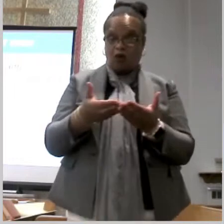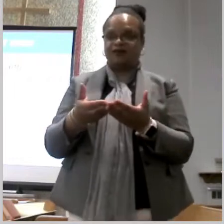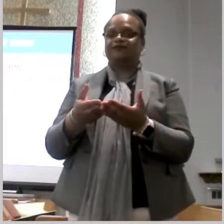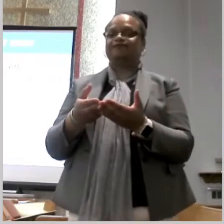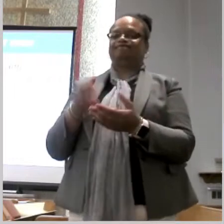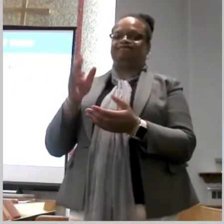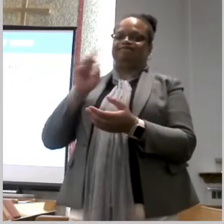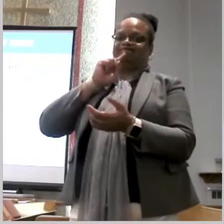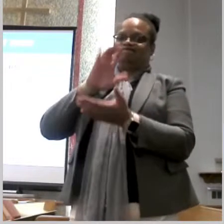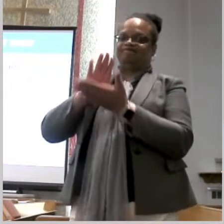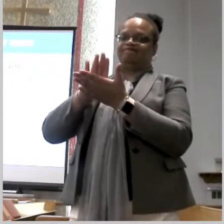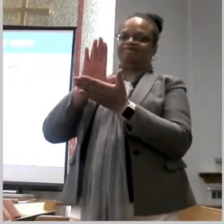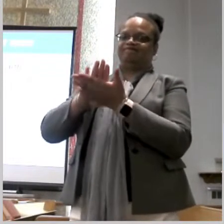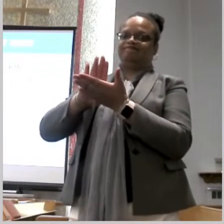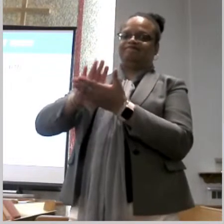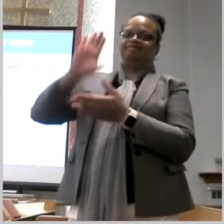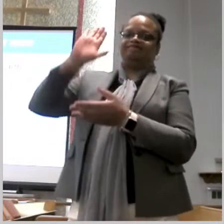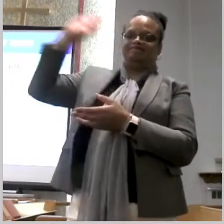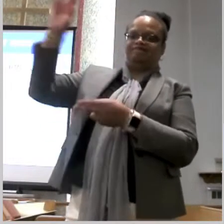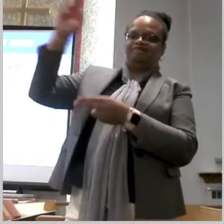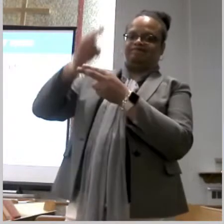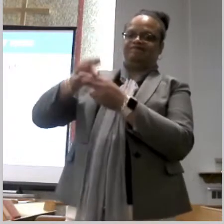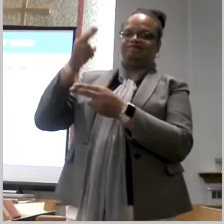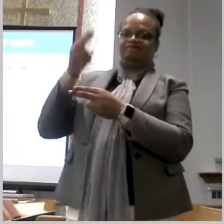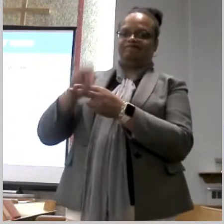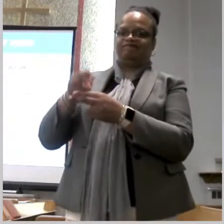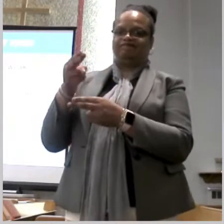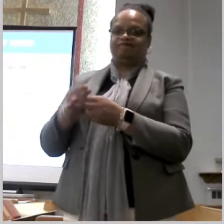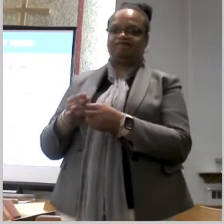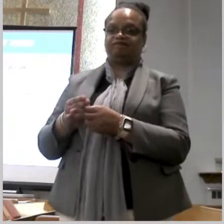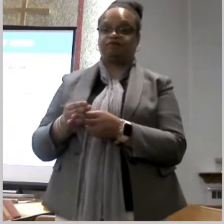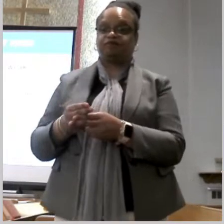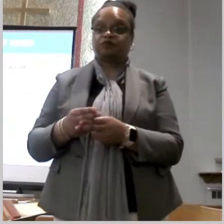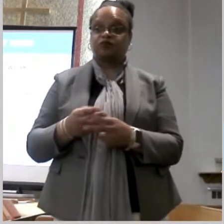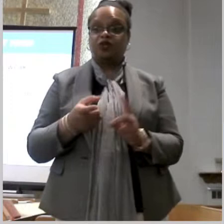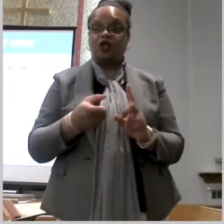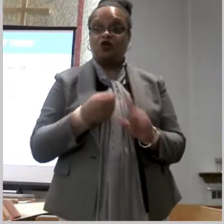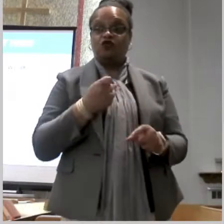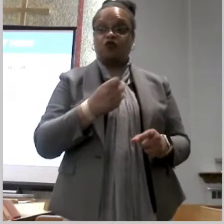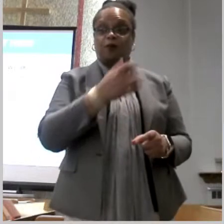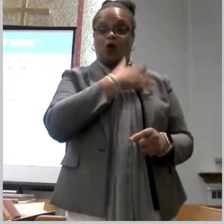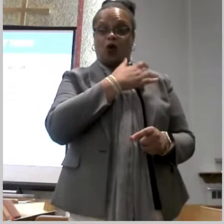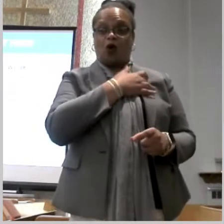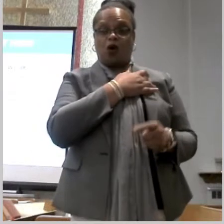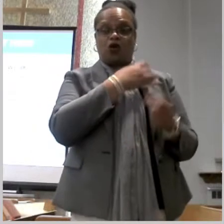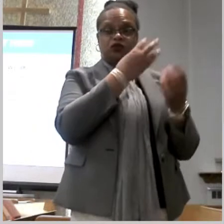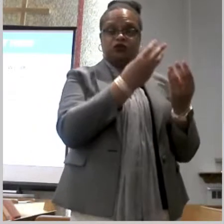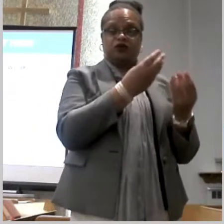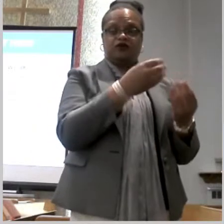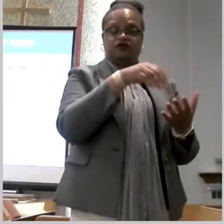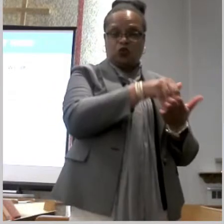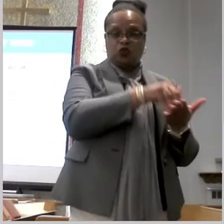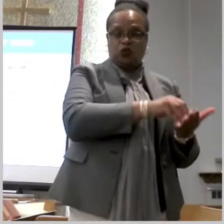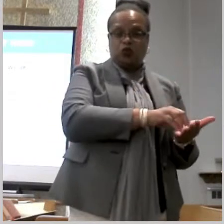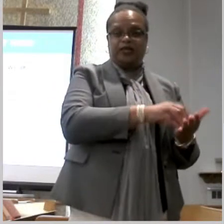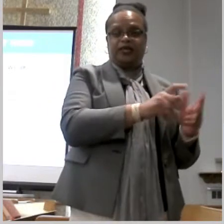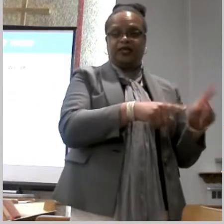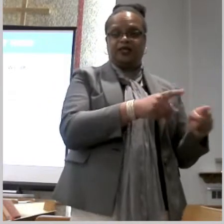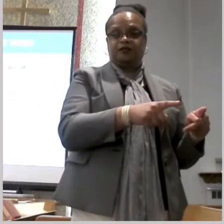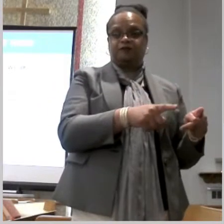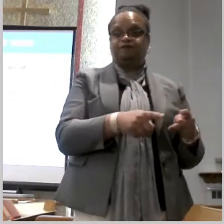heavens, your name be praised. From the hearts of the